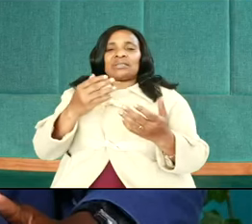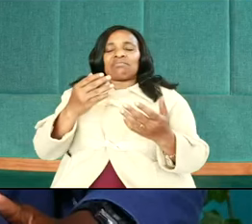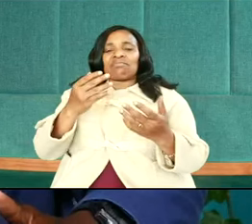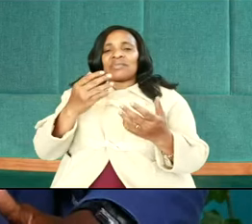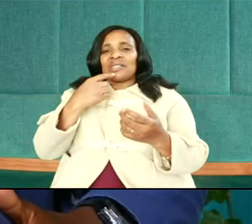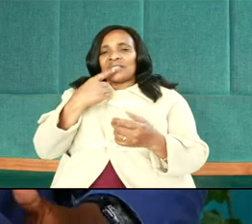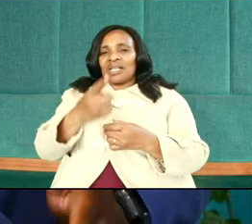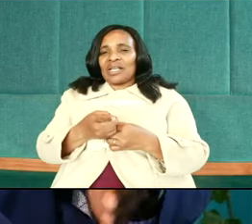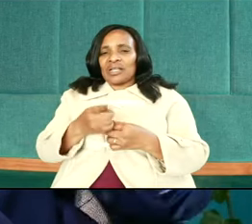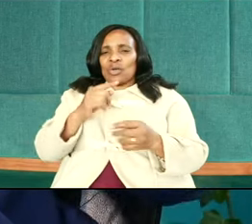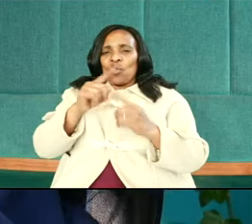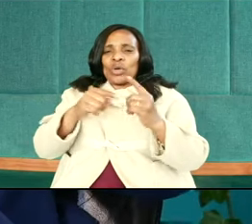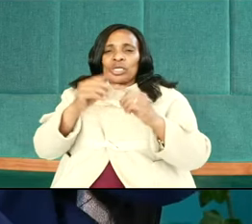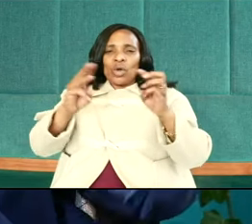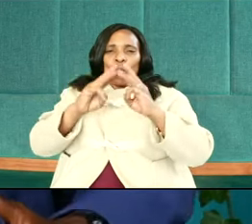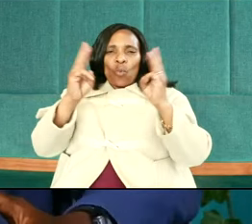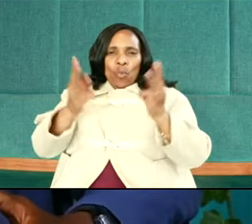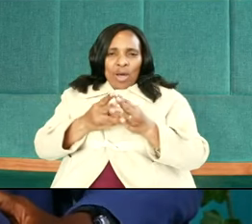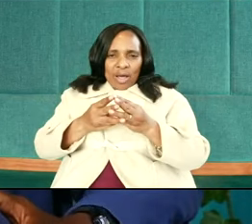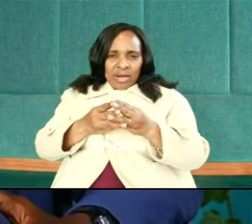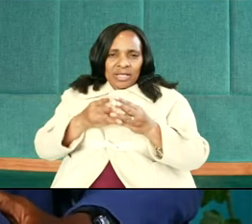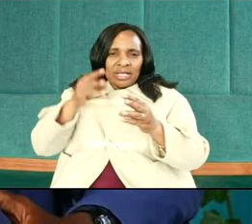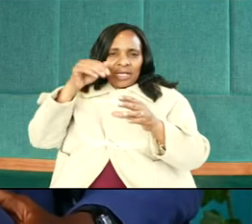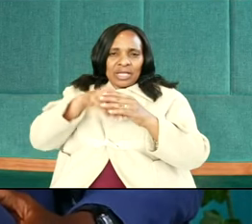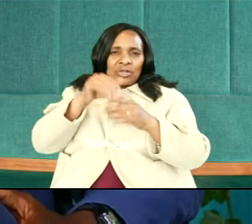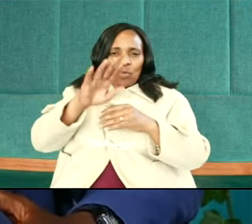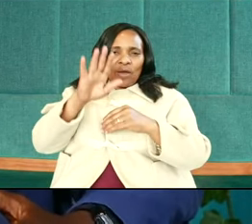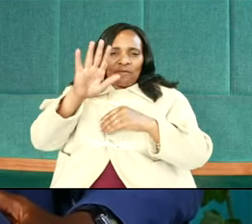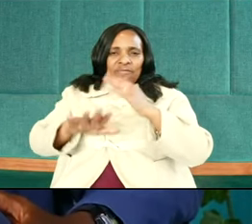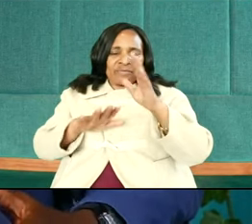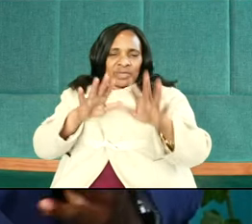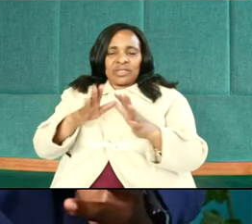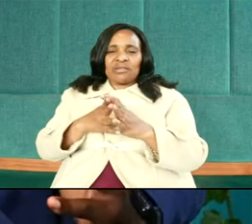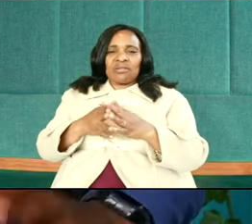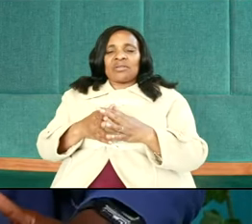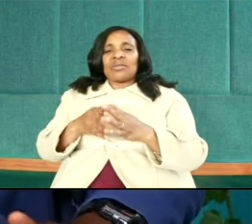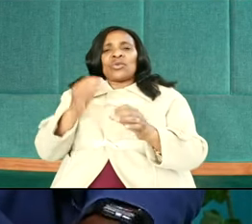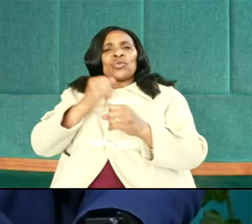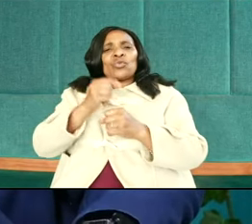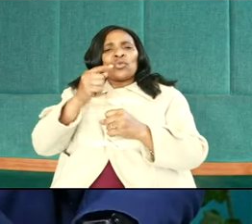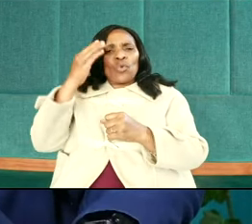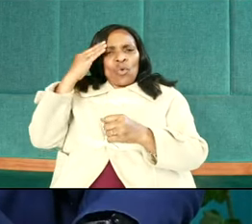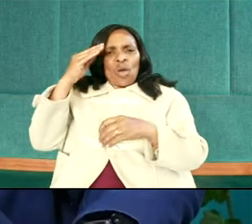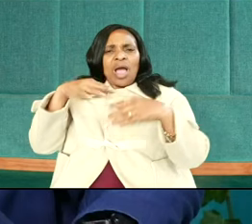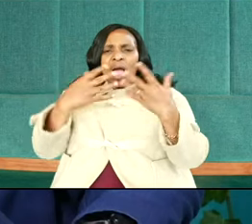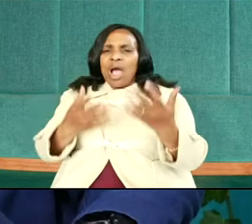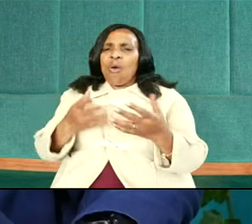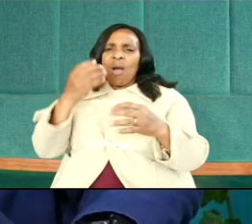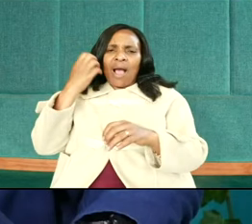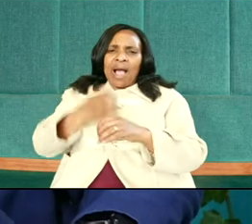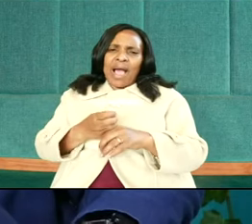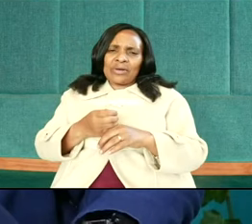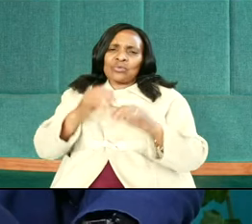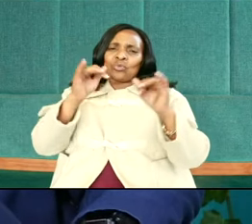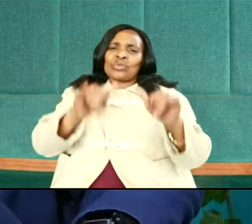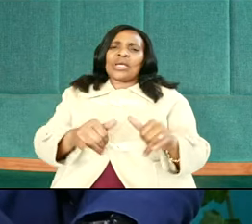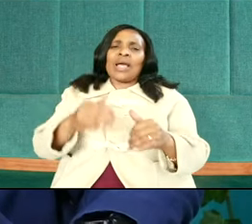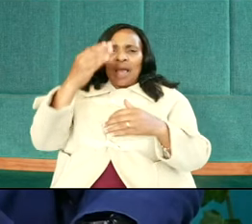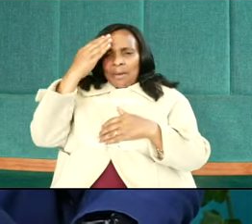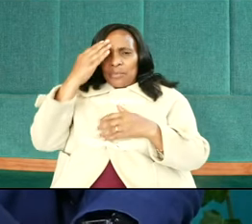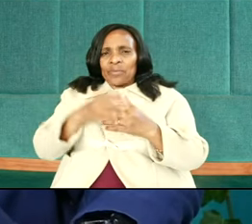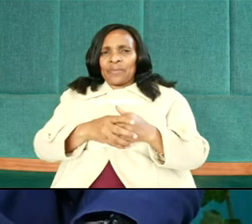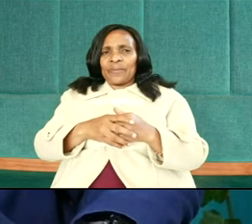know. When the world is at your feet, you know, do you know how hard it is for you to remain humble and to remember